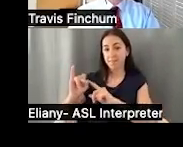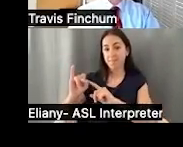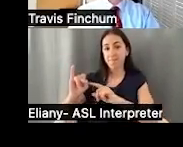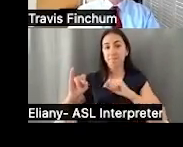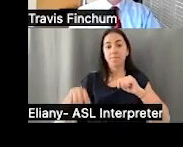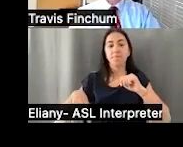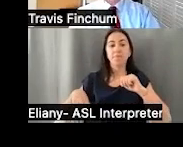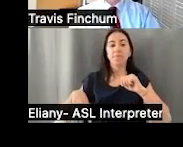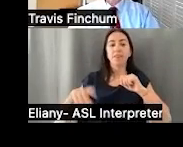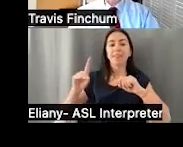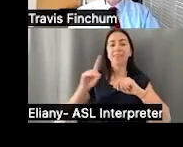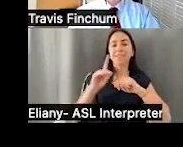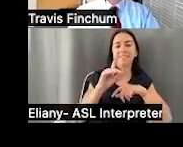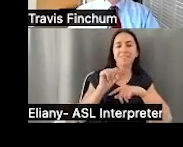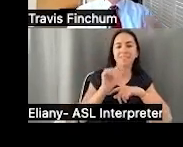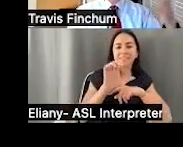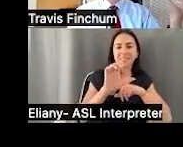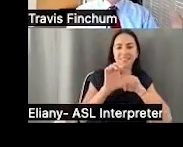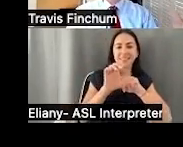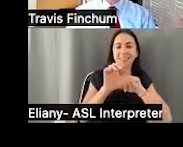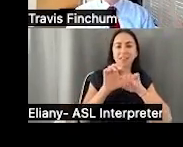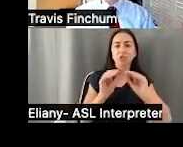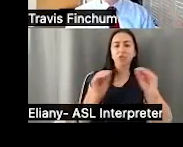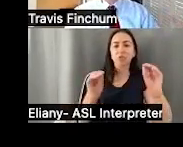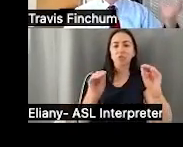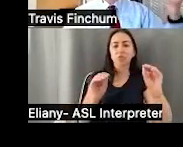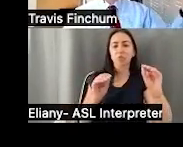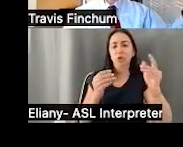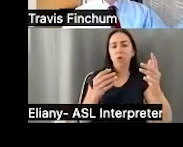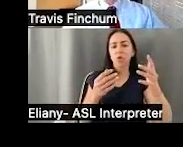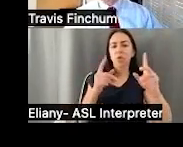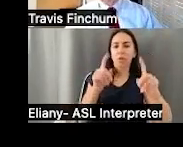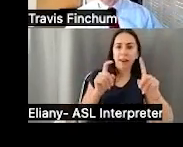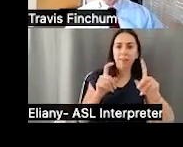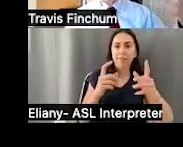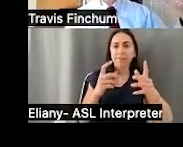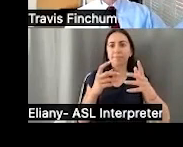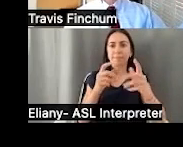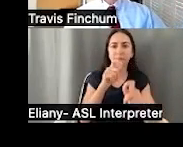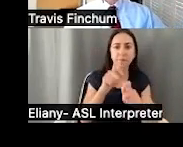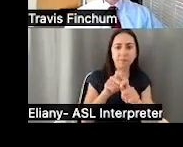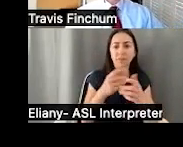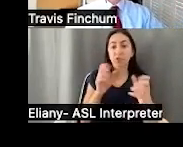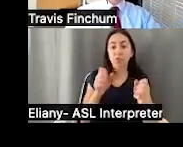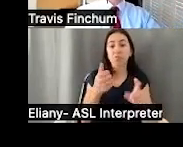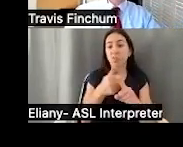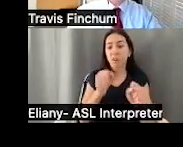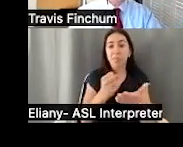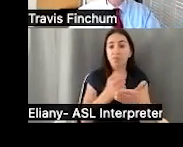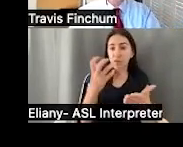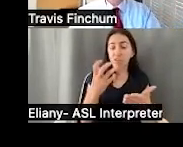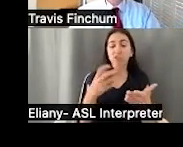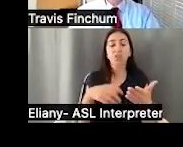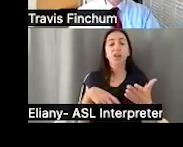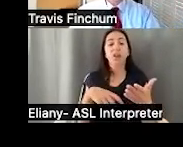benefit has no financial test. So again, you can be wealthy and have lots of money in the bank and still qualify